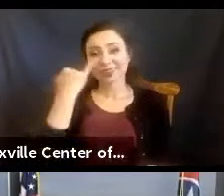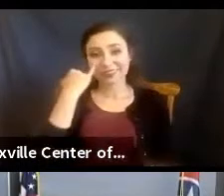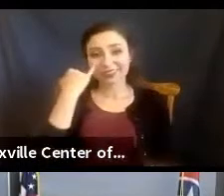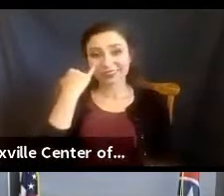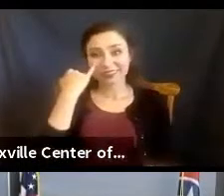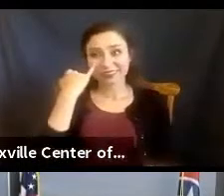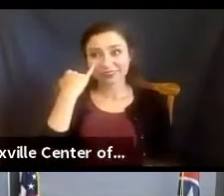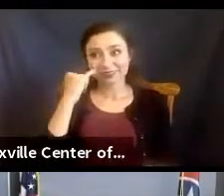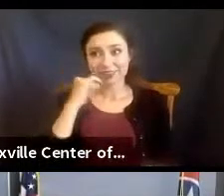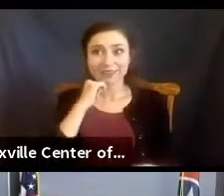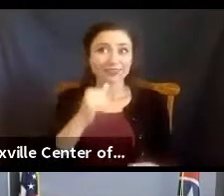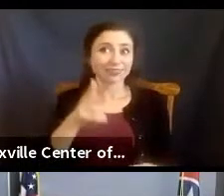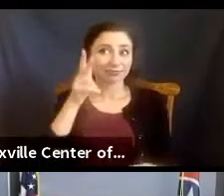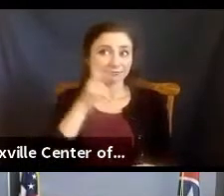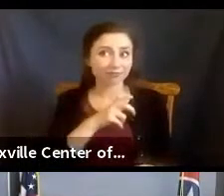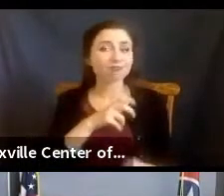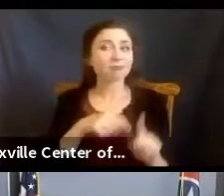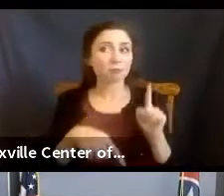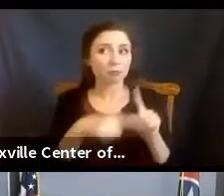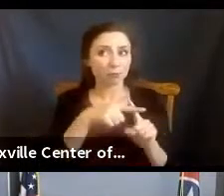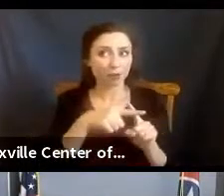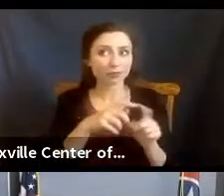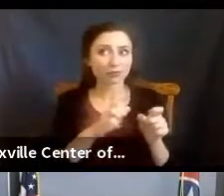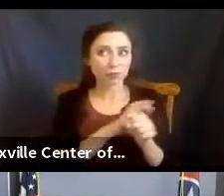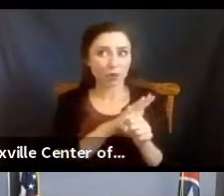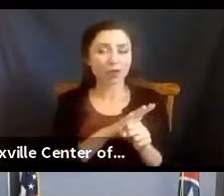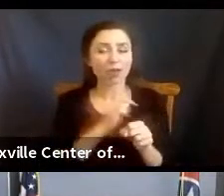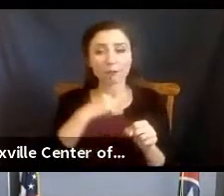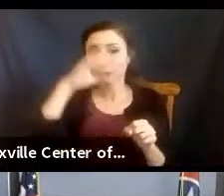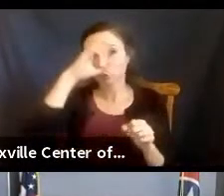the result, I'm assuming that it was negative.